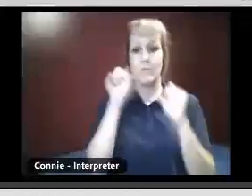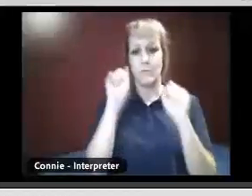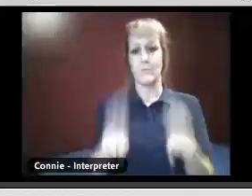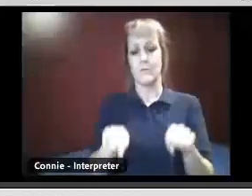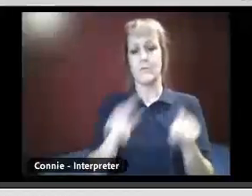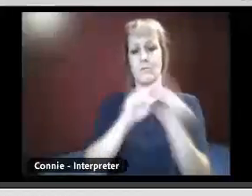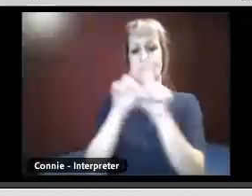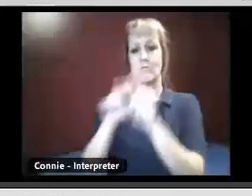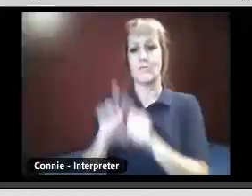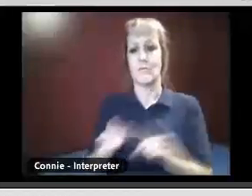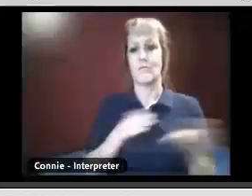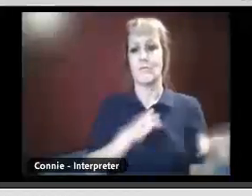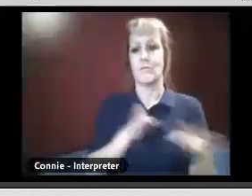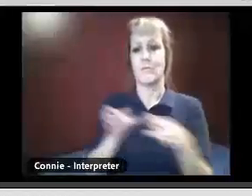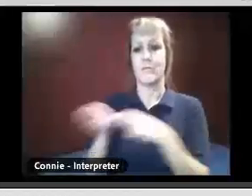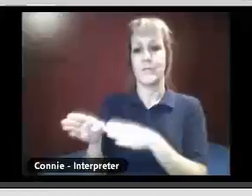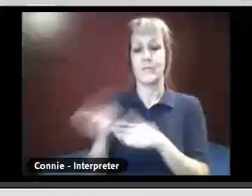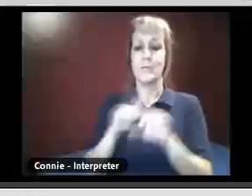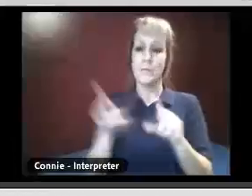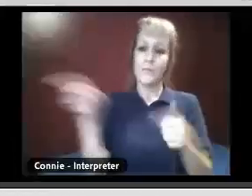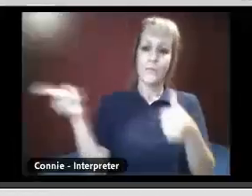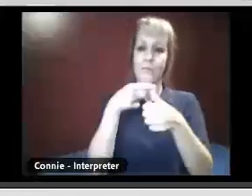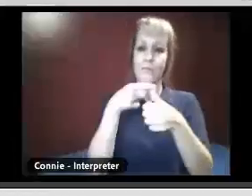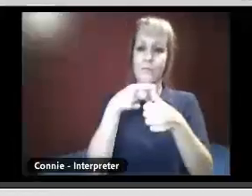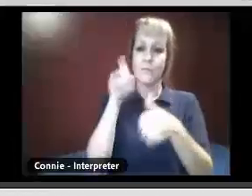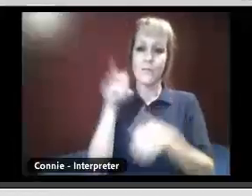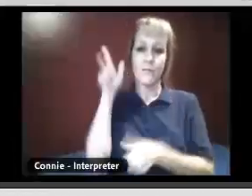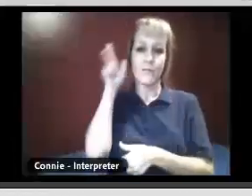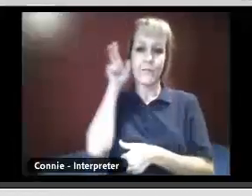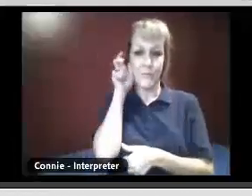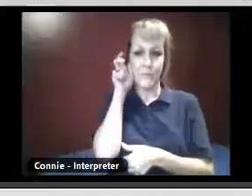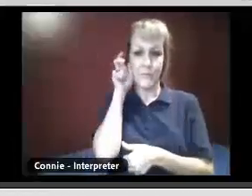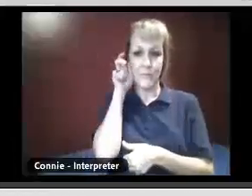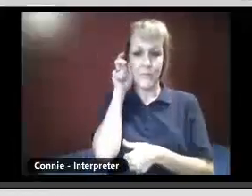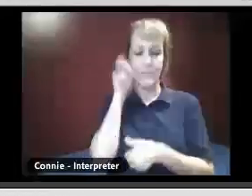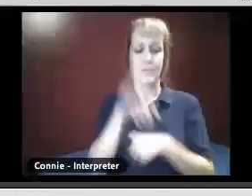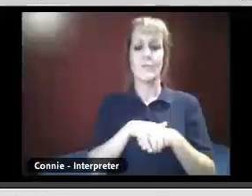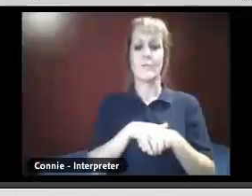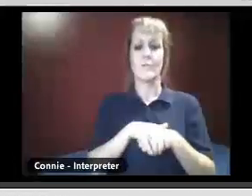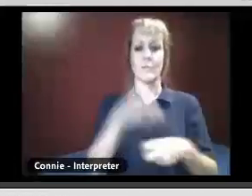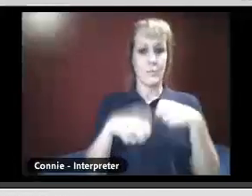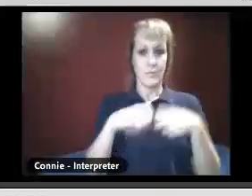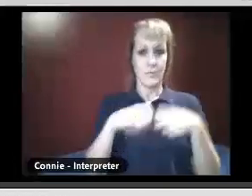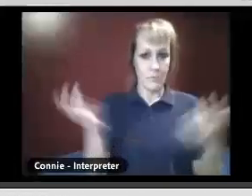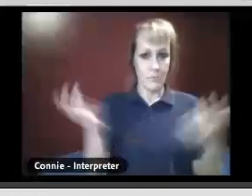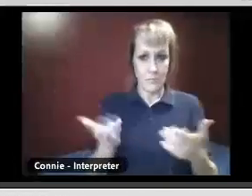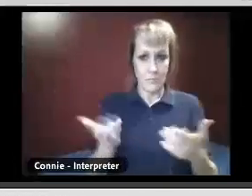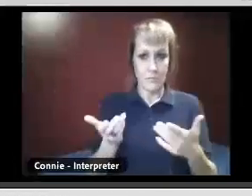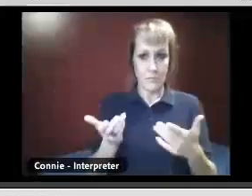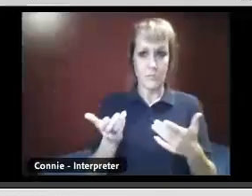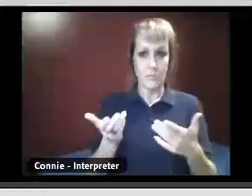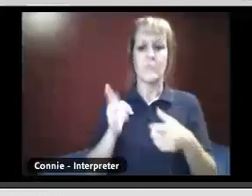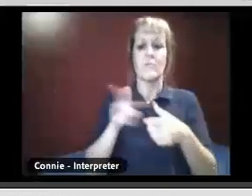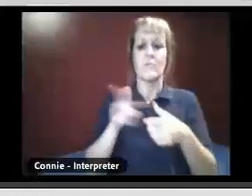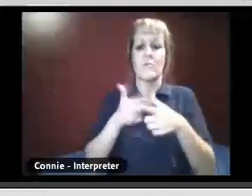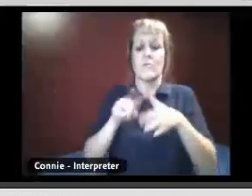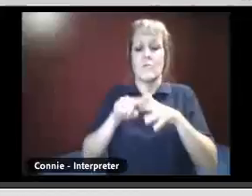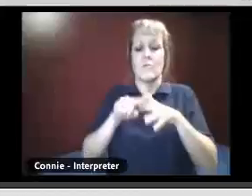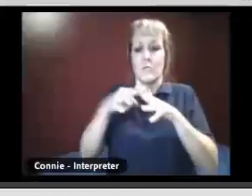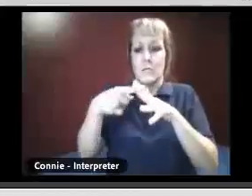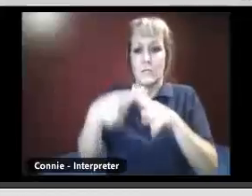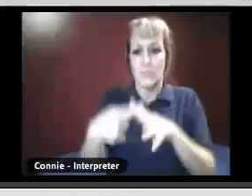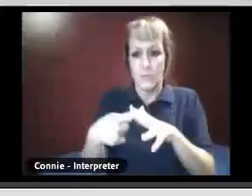different roads. But you have to be heard, and your approach about the issue is what's going to drive your foot in that door. And then once you get in